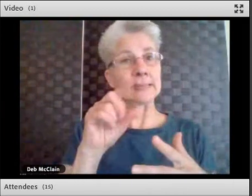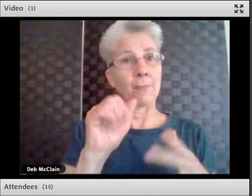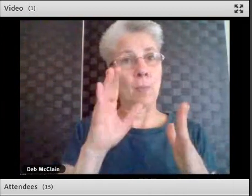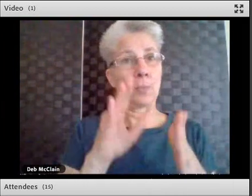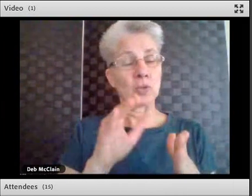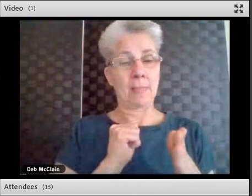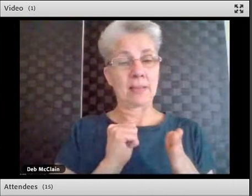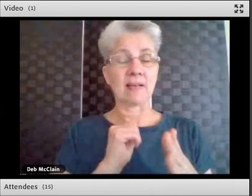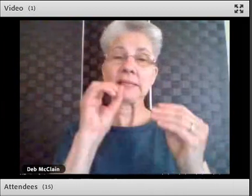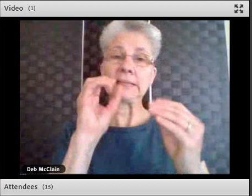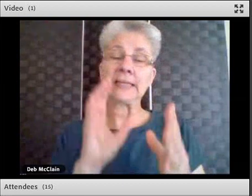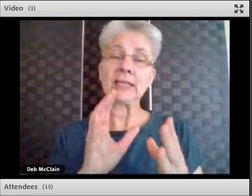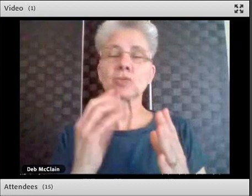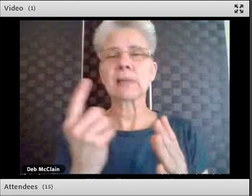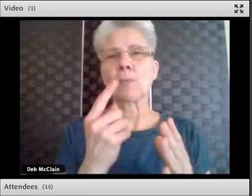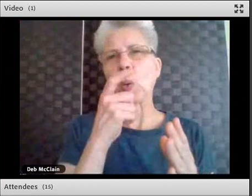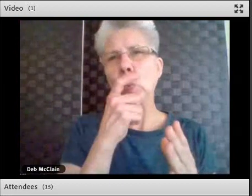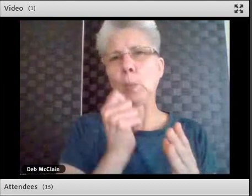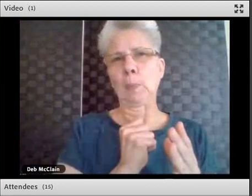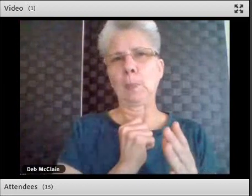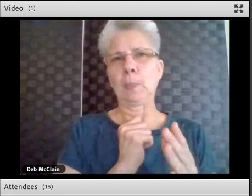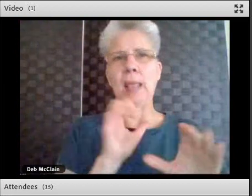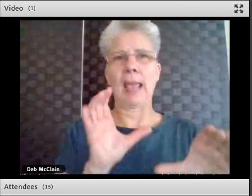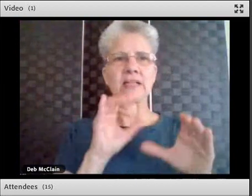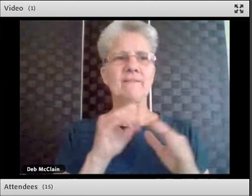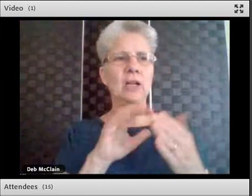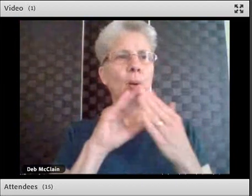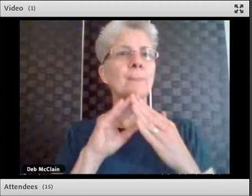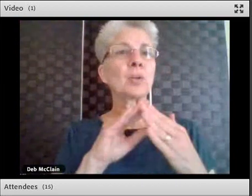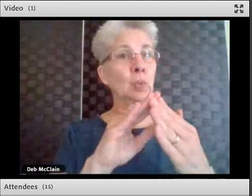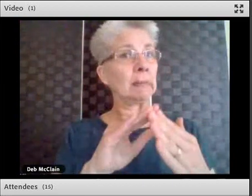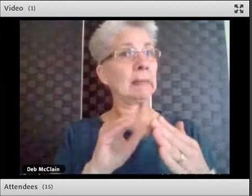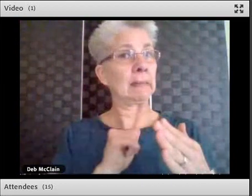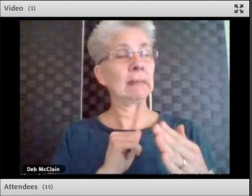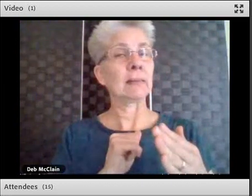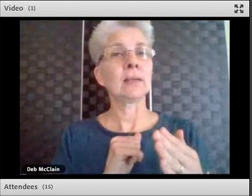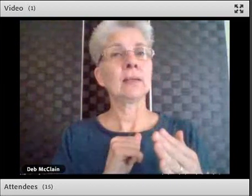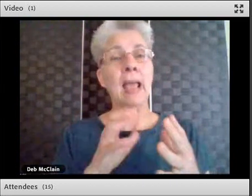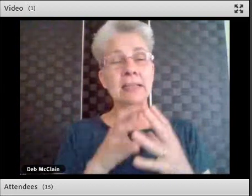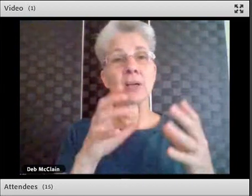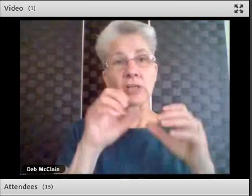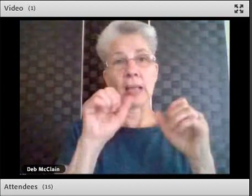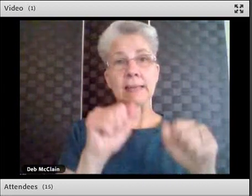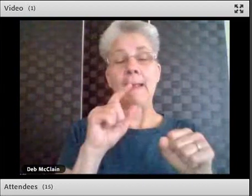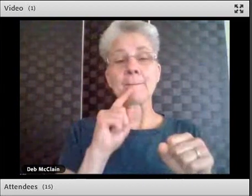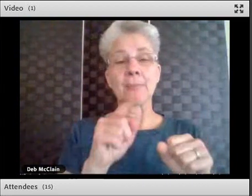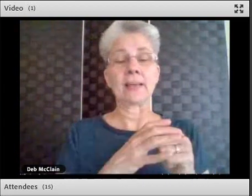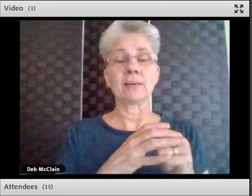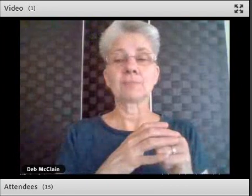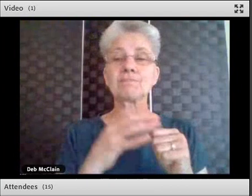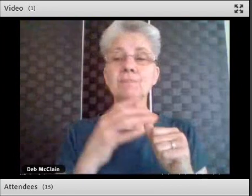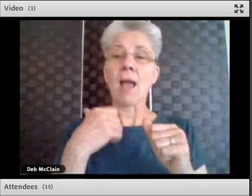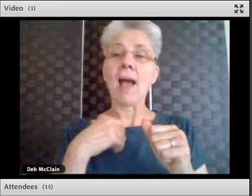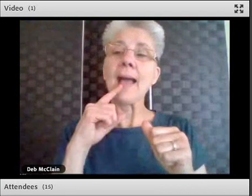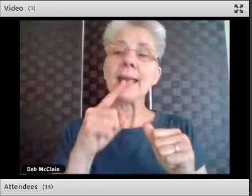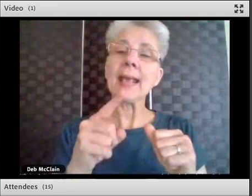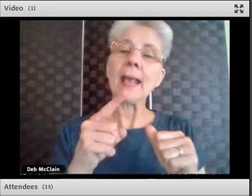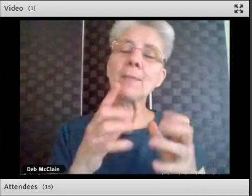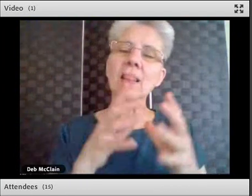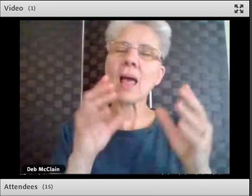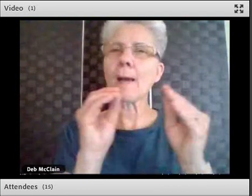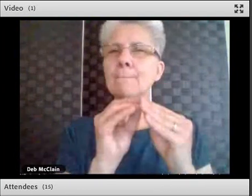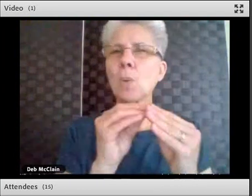and a teacher and someone who is active in her community, at least as active as I can be, I am a